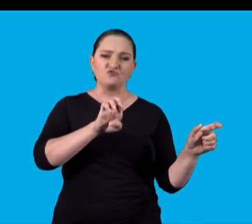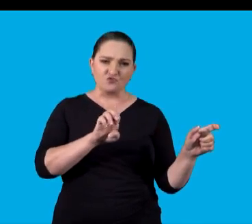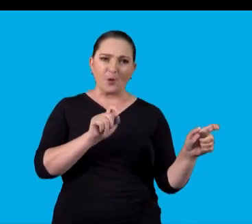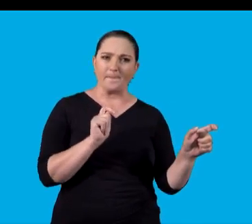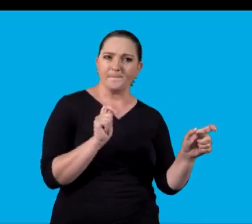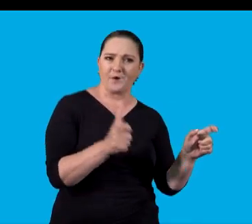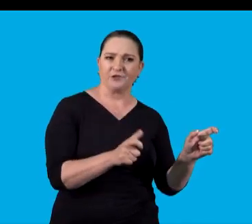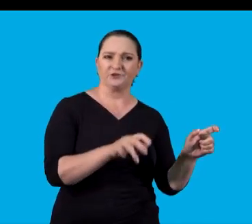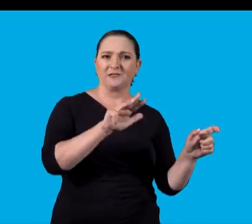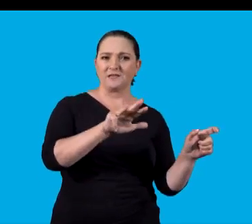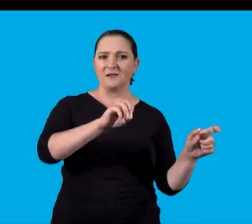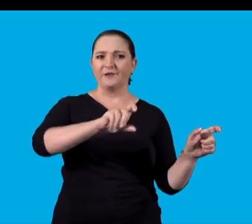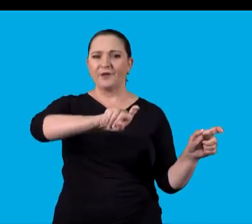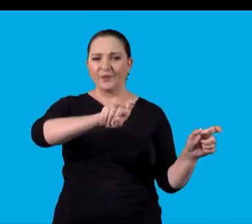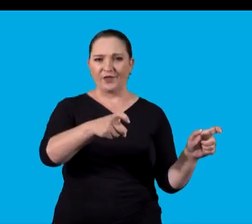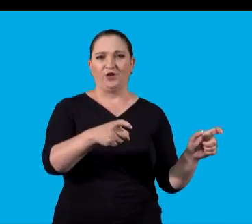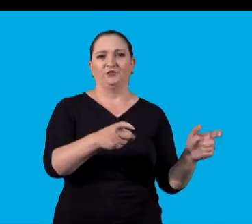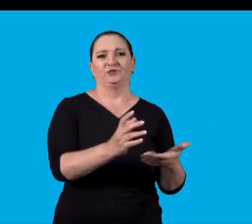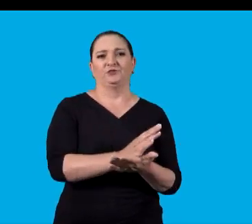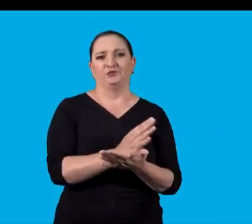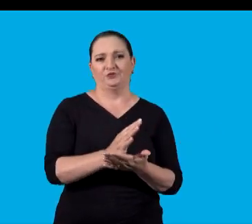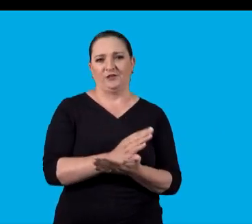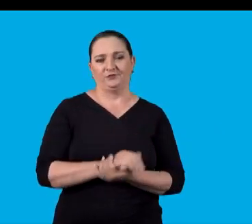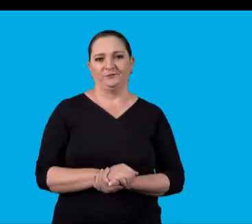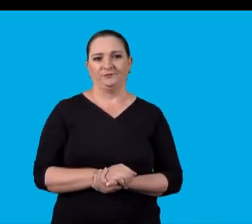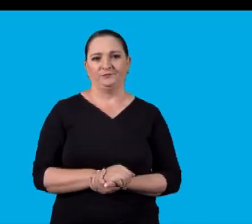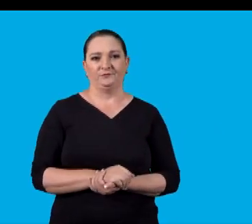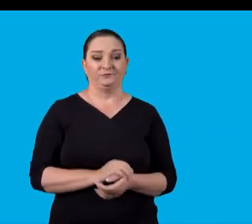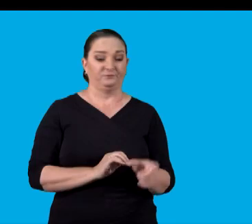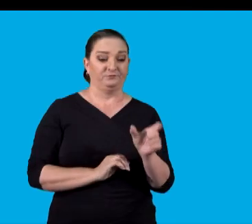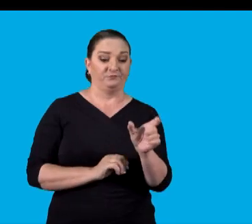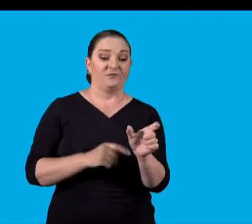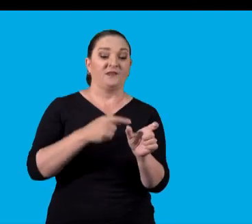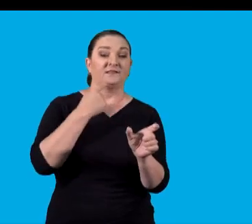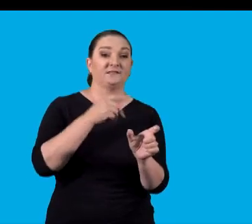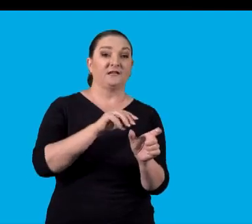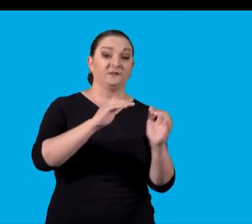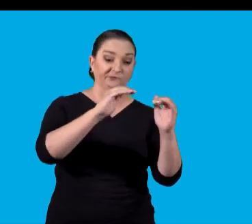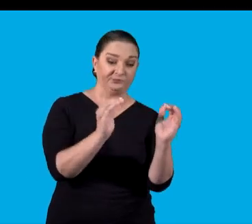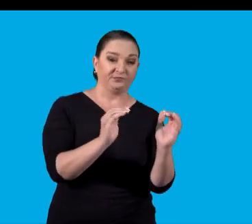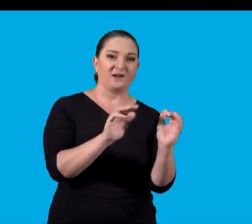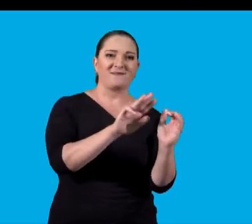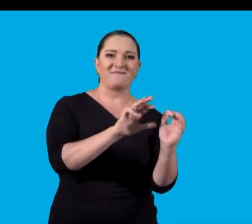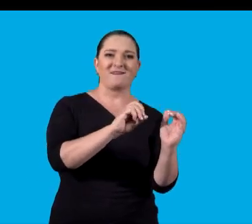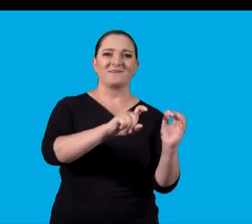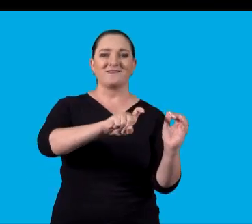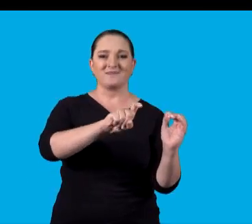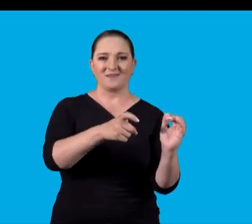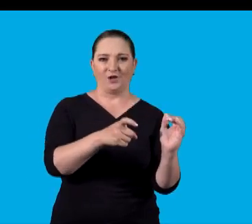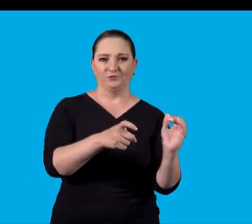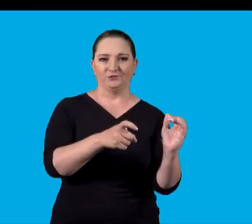So I'm coming here to say 90,000 shares are repurchased. All right? So these are